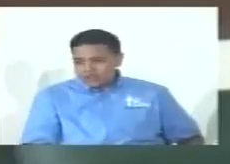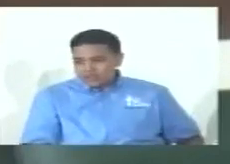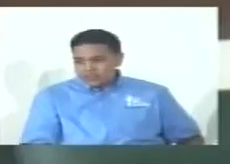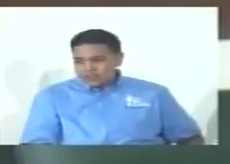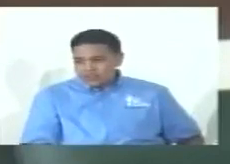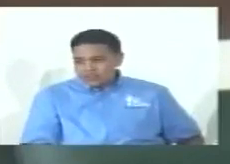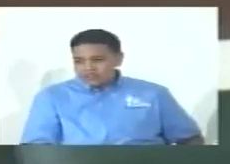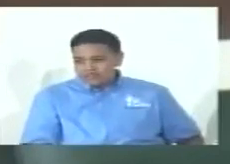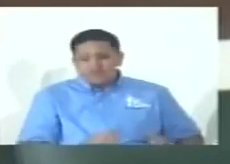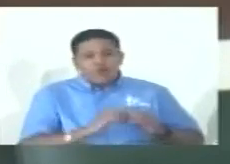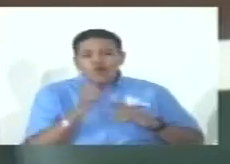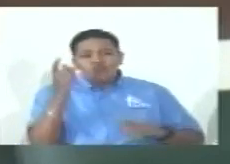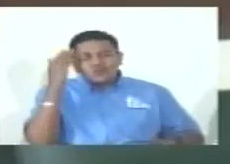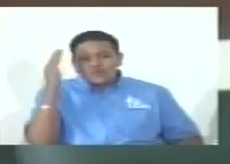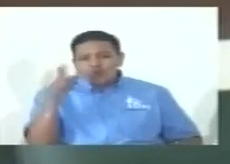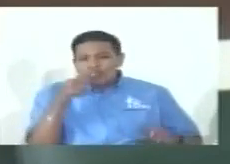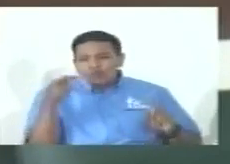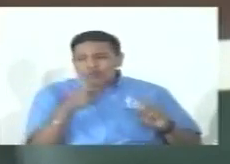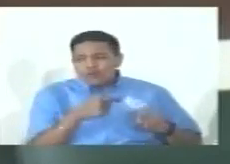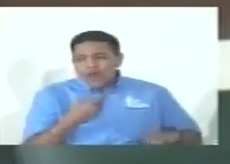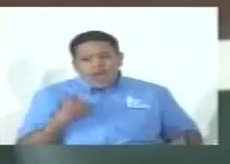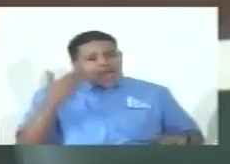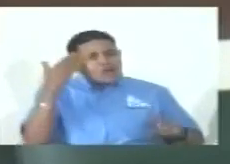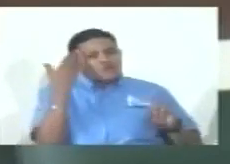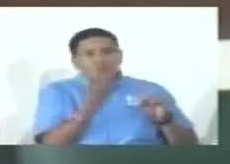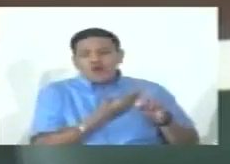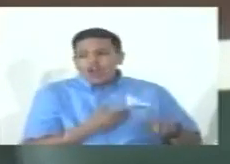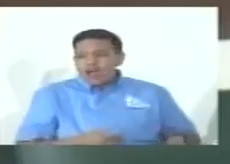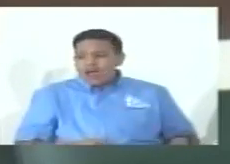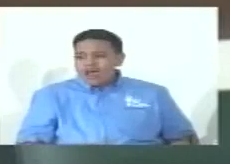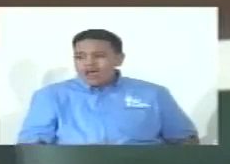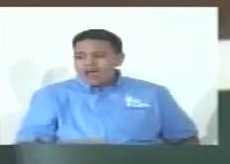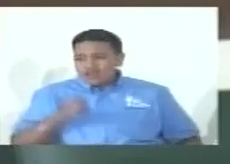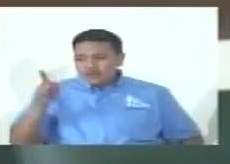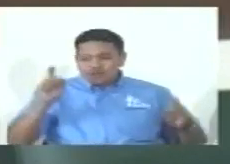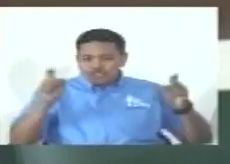know her? I know her. Aren't you the chairman?